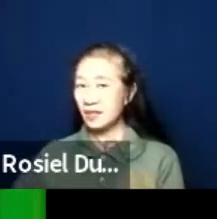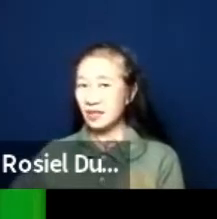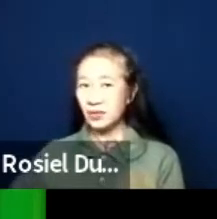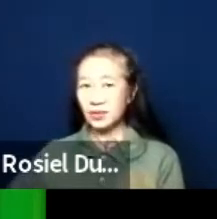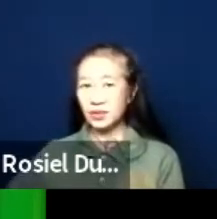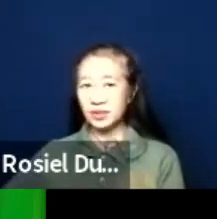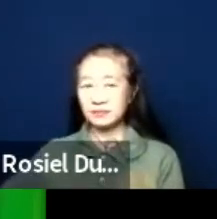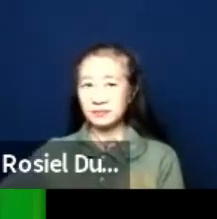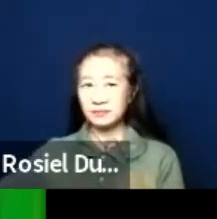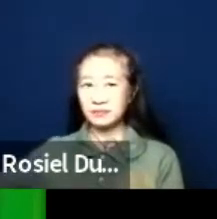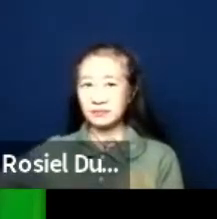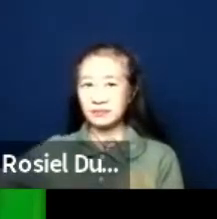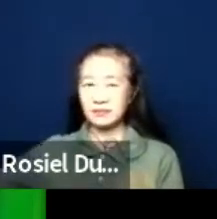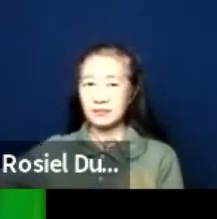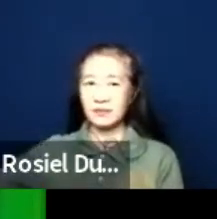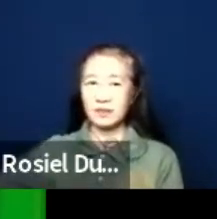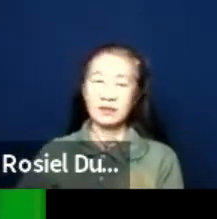Here's my sign name.